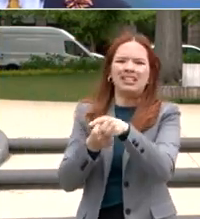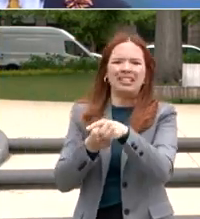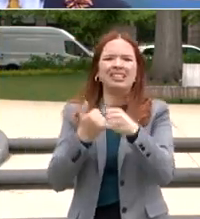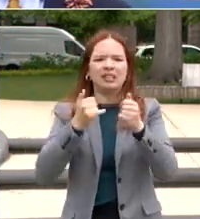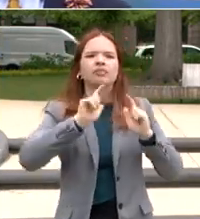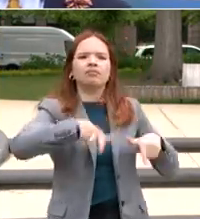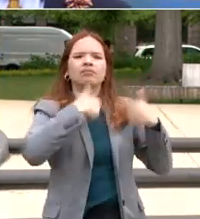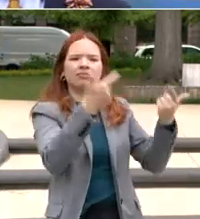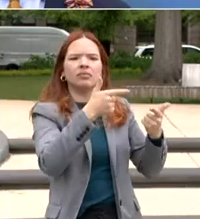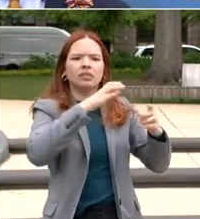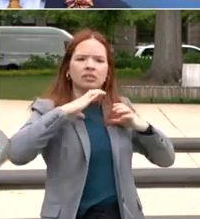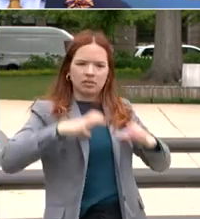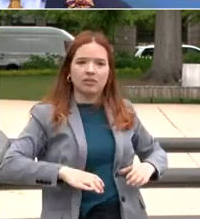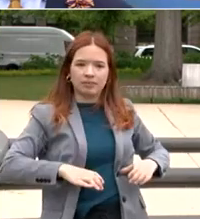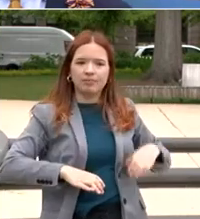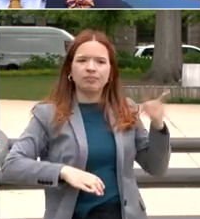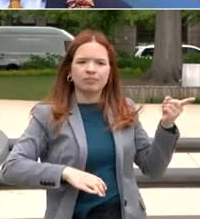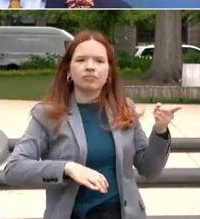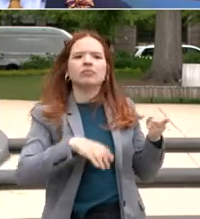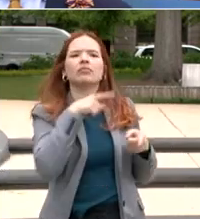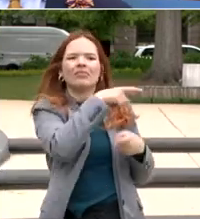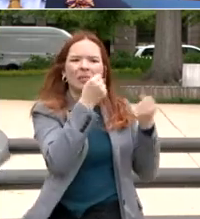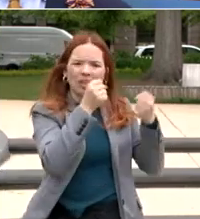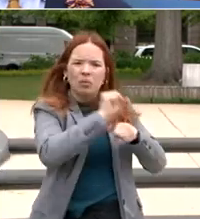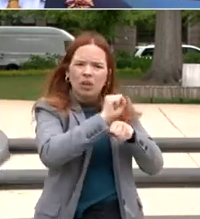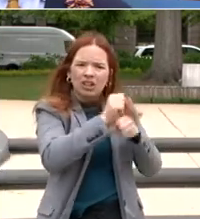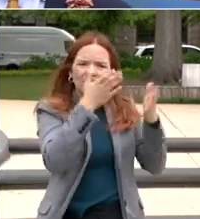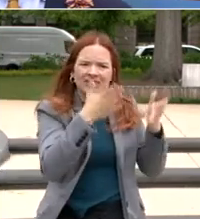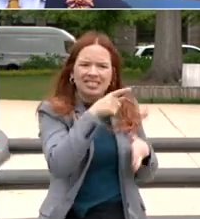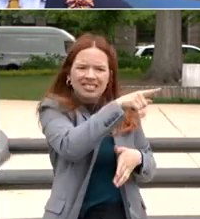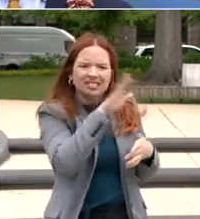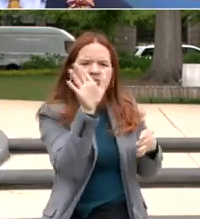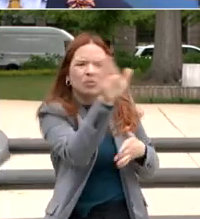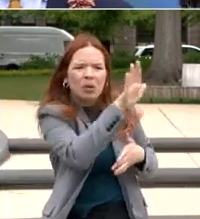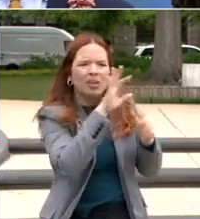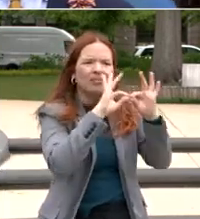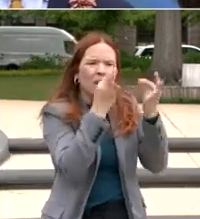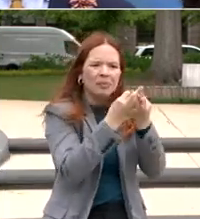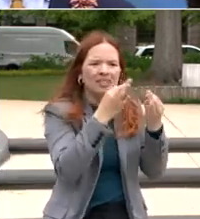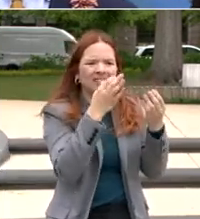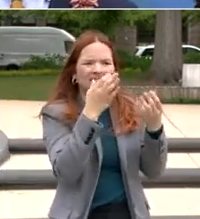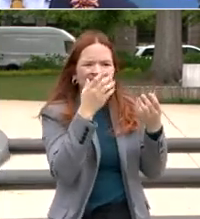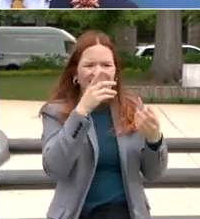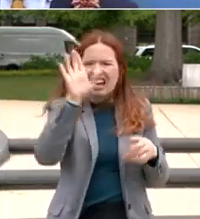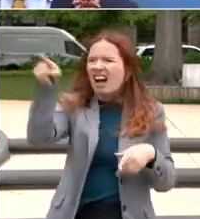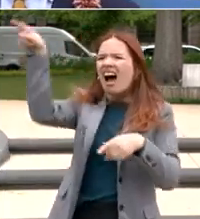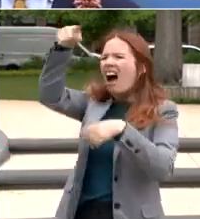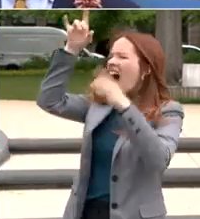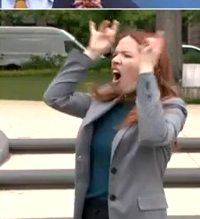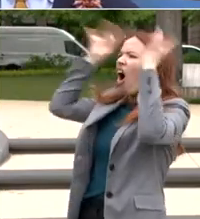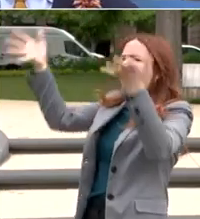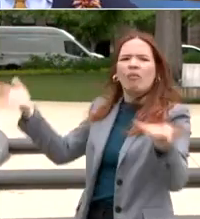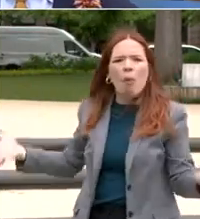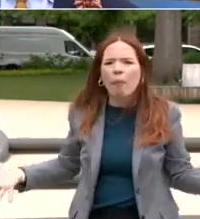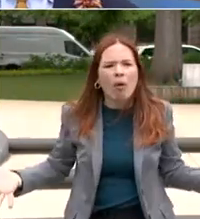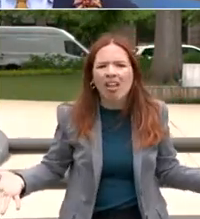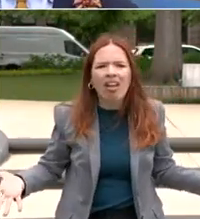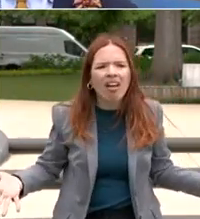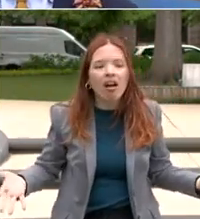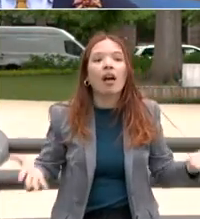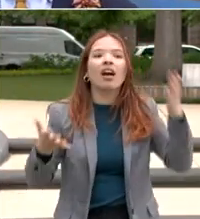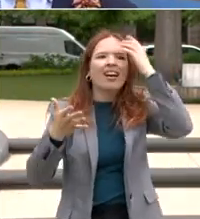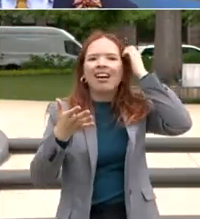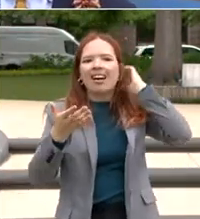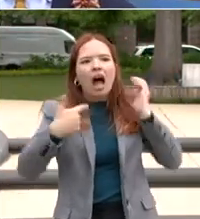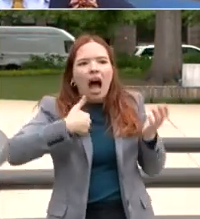working to provide for their families every day. We do not know if this fee will actually reduce any congestion, but